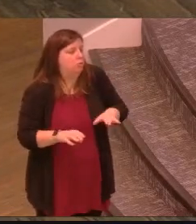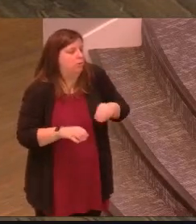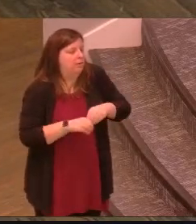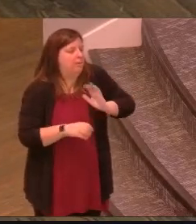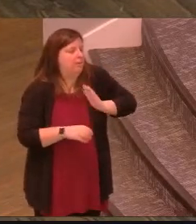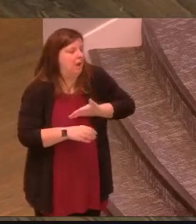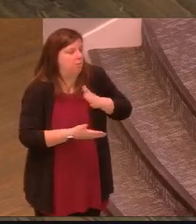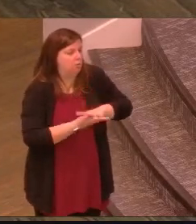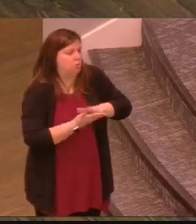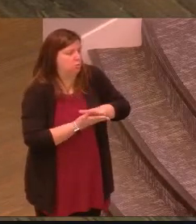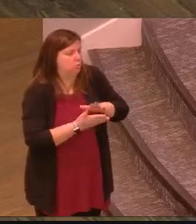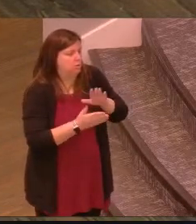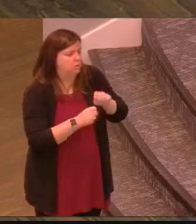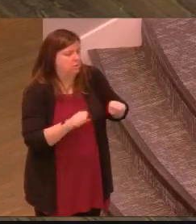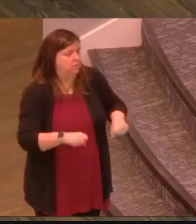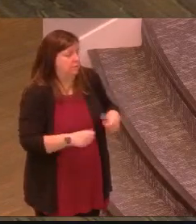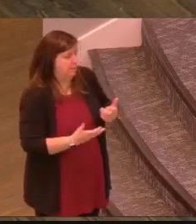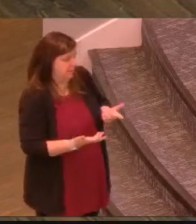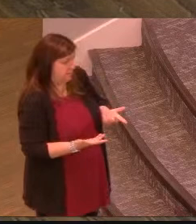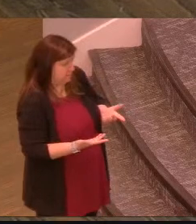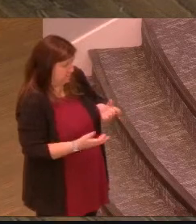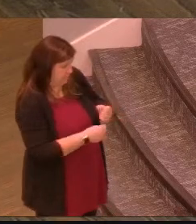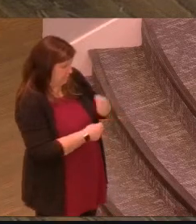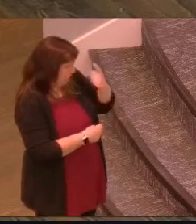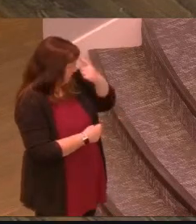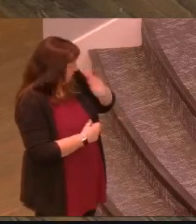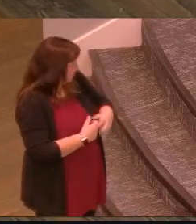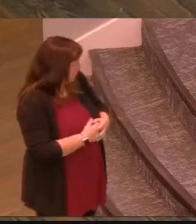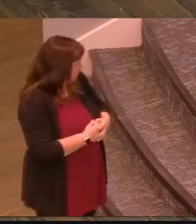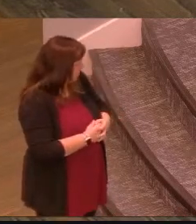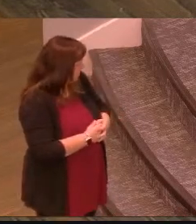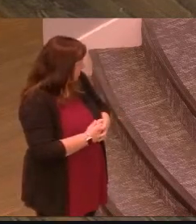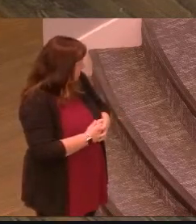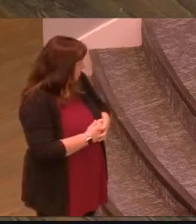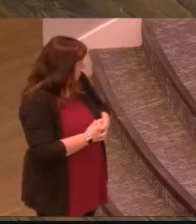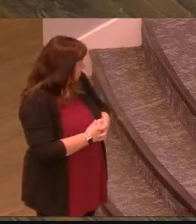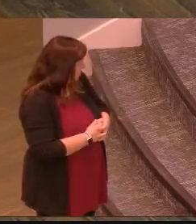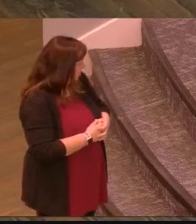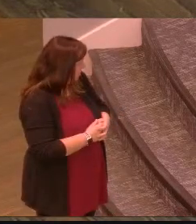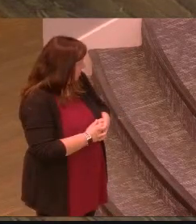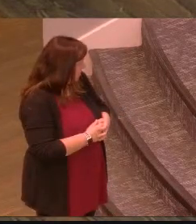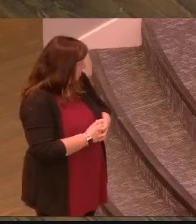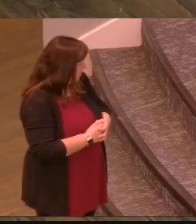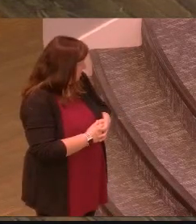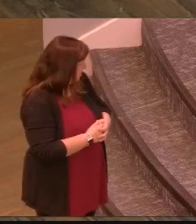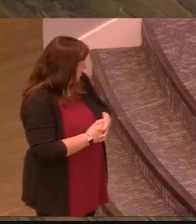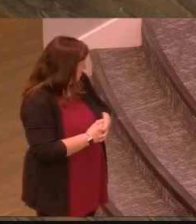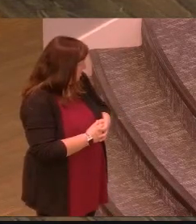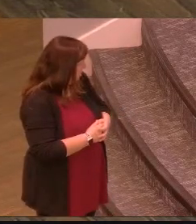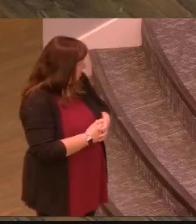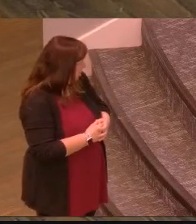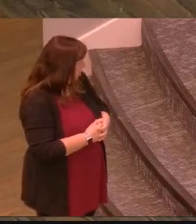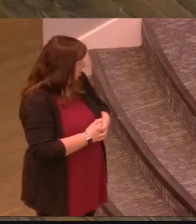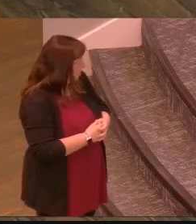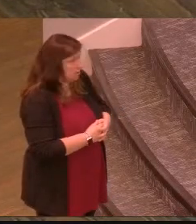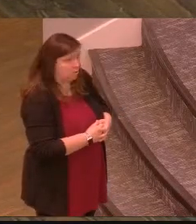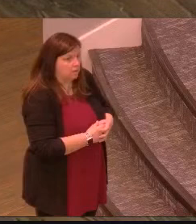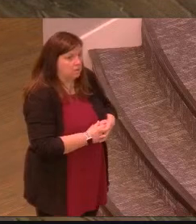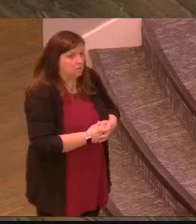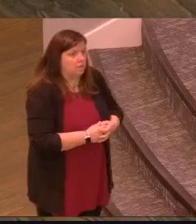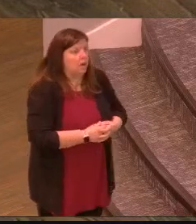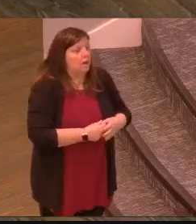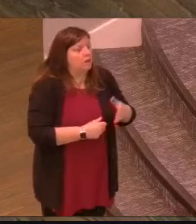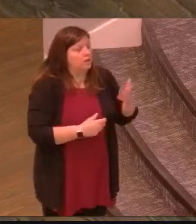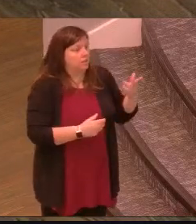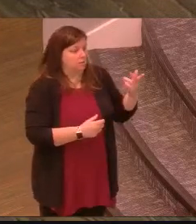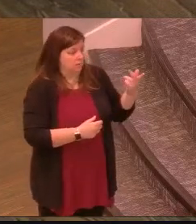Does that, I'm gonna find you and ask you the rest of all the questions that are in my brain. I'll tell you what, why don't we schedule a